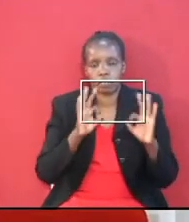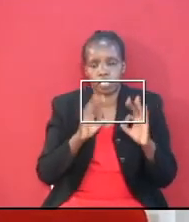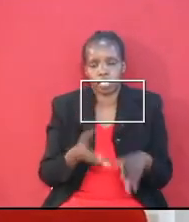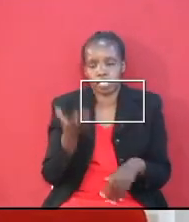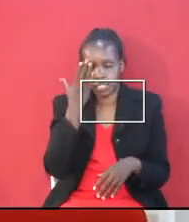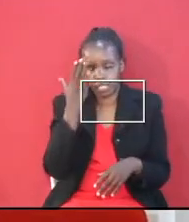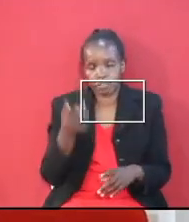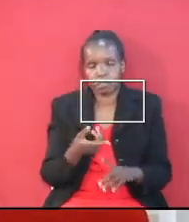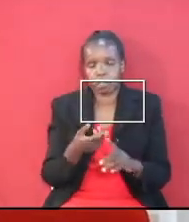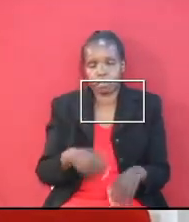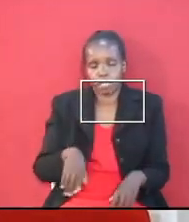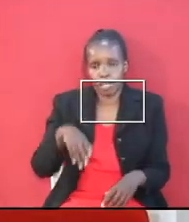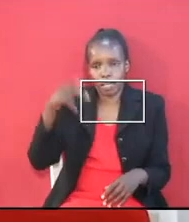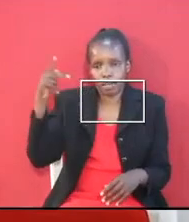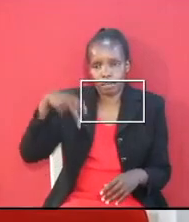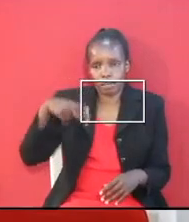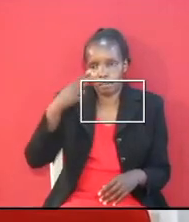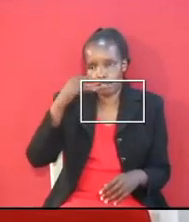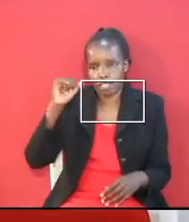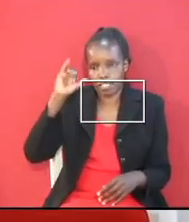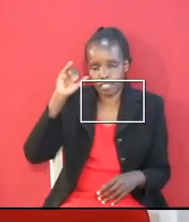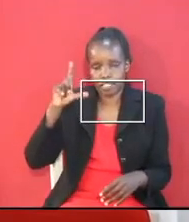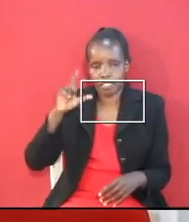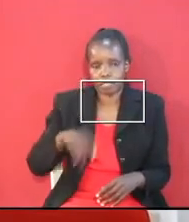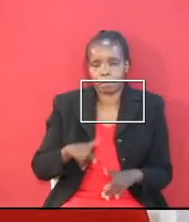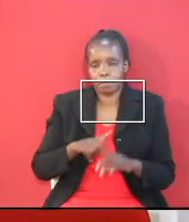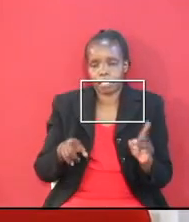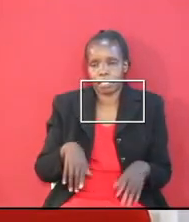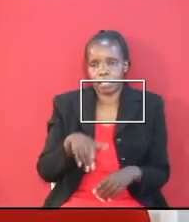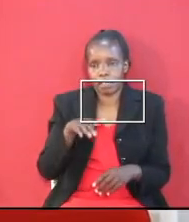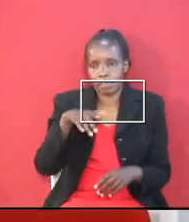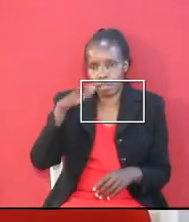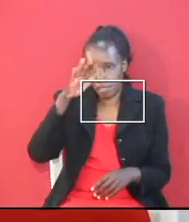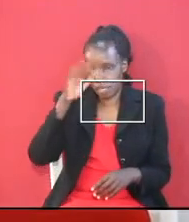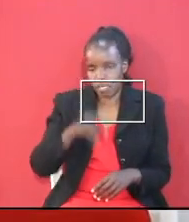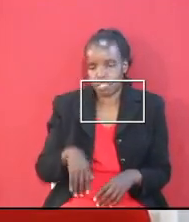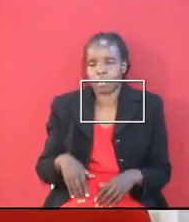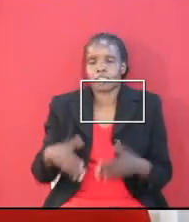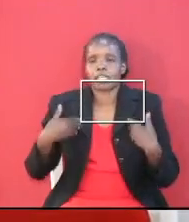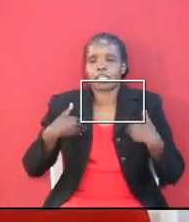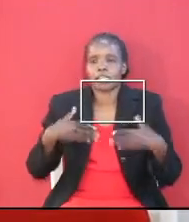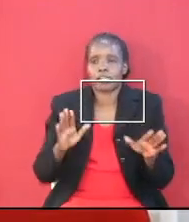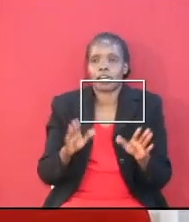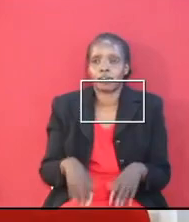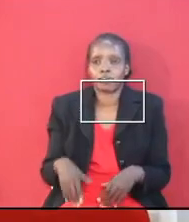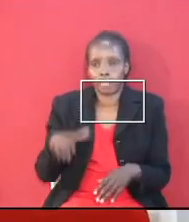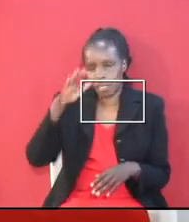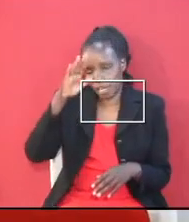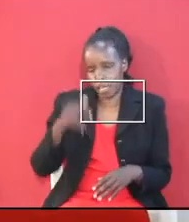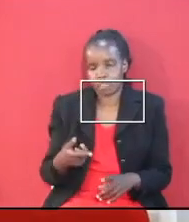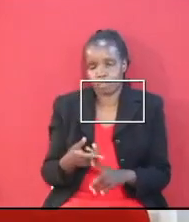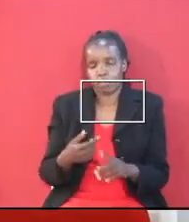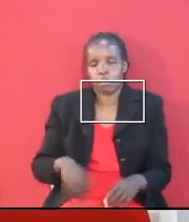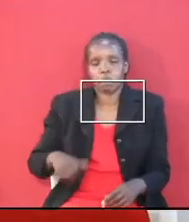Israel from the Philistine. But he compromised. He just permitted himself to be cheated by